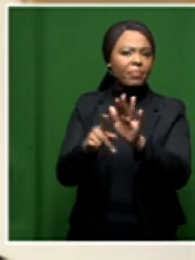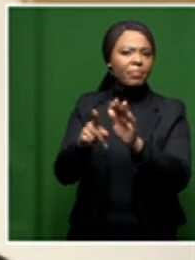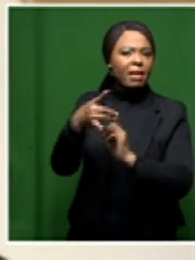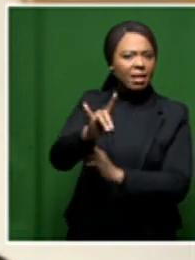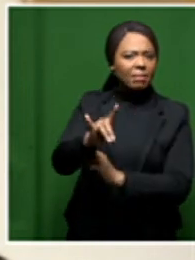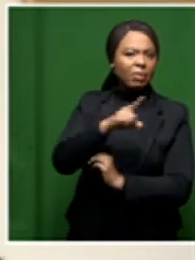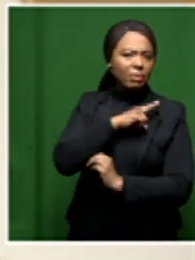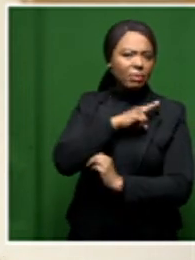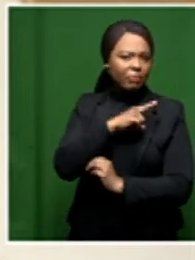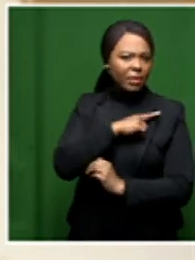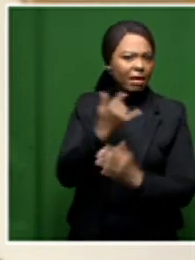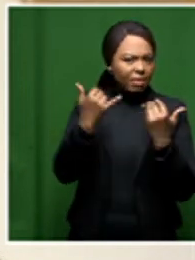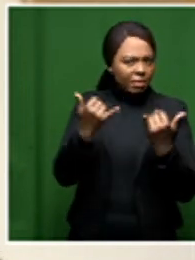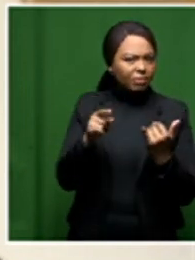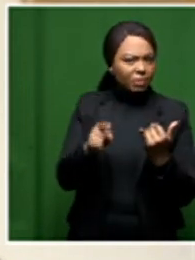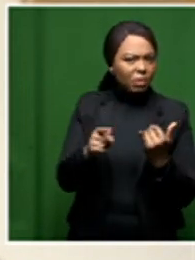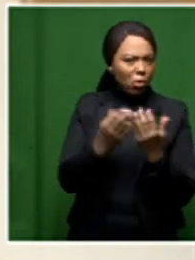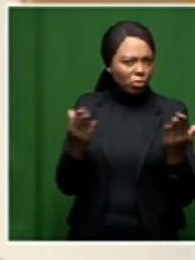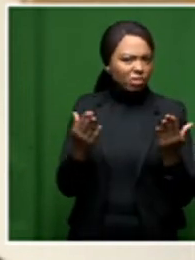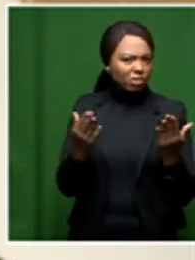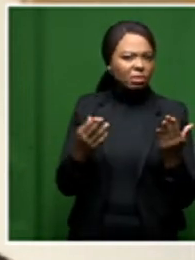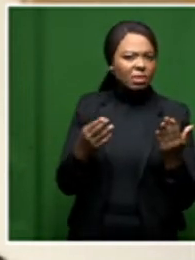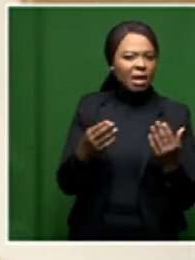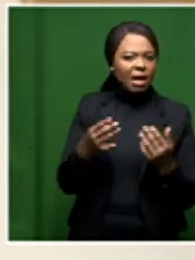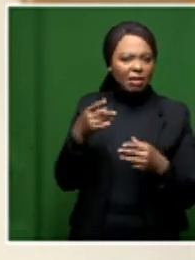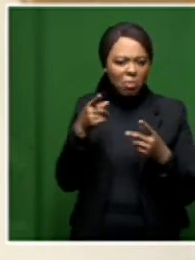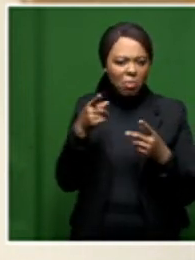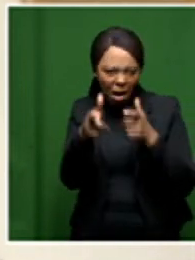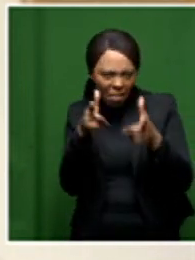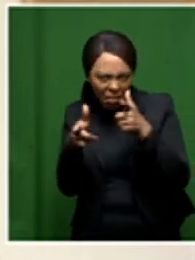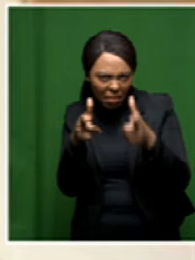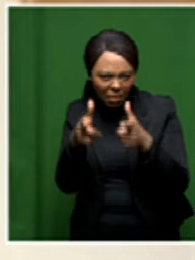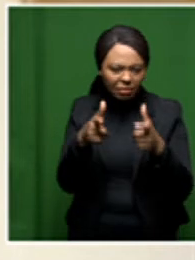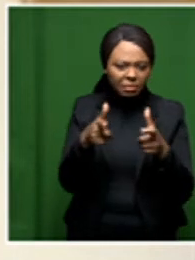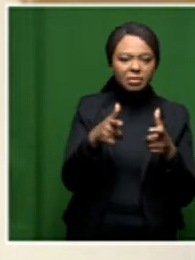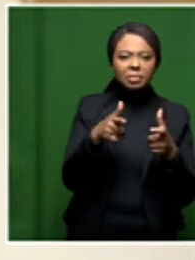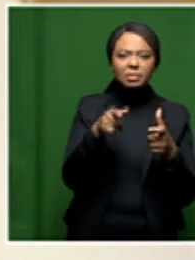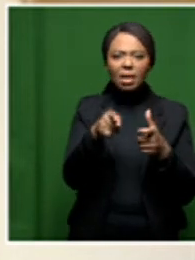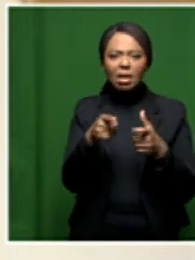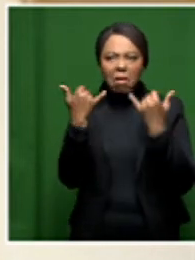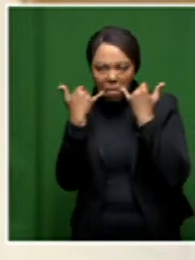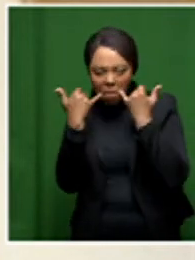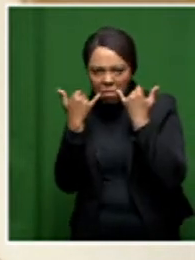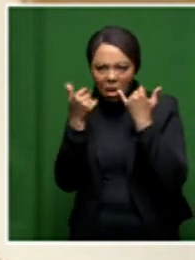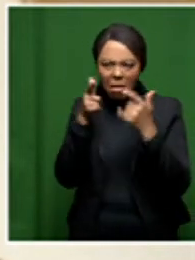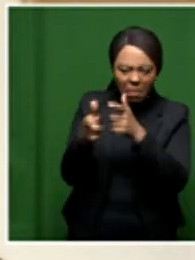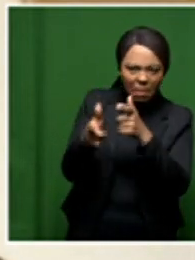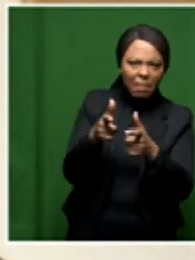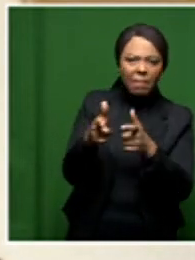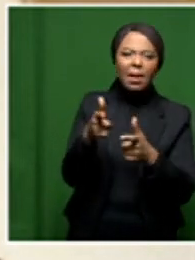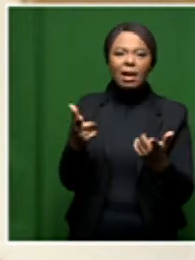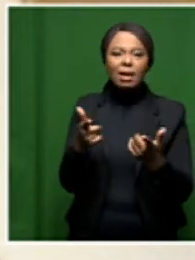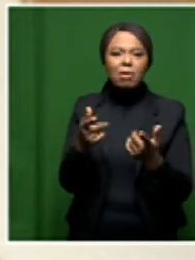then, updates of animals being caught in snares, animals being shot because they get into farmlands. It's a horrific